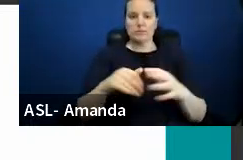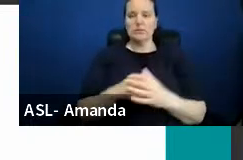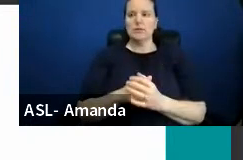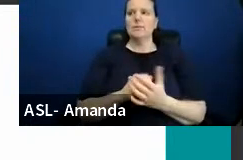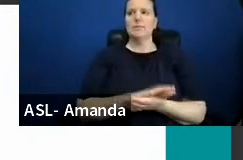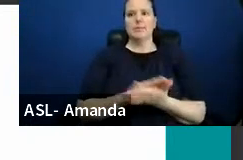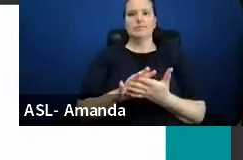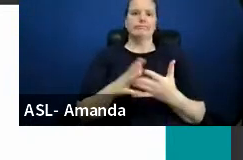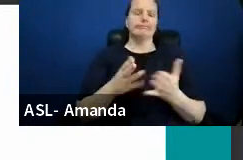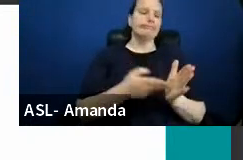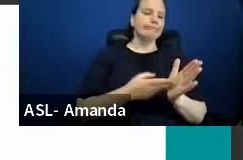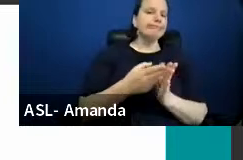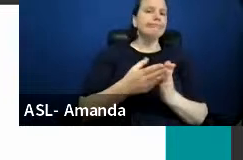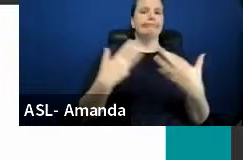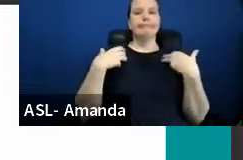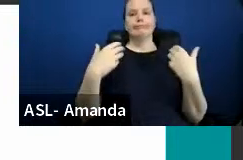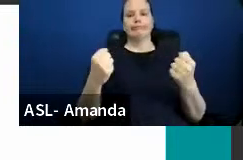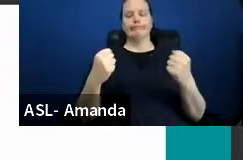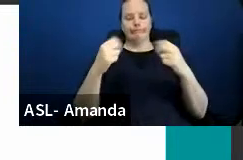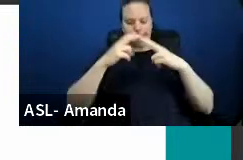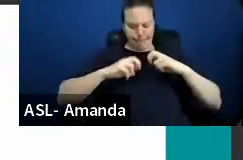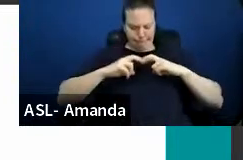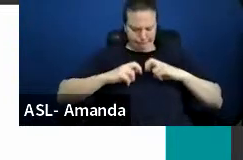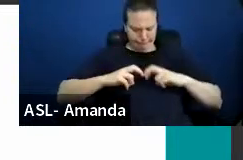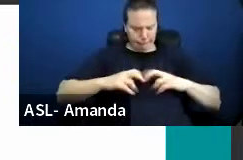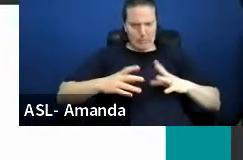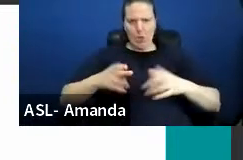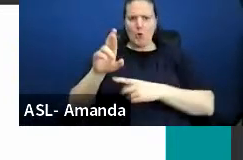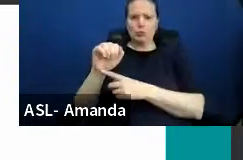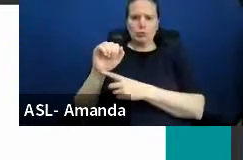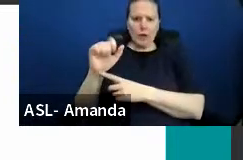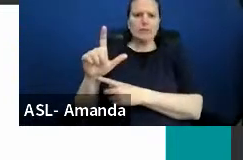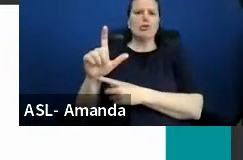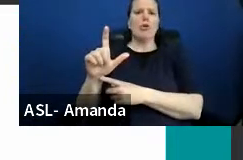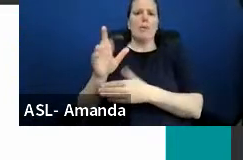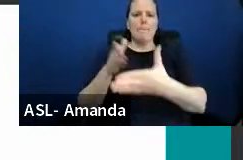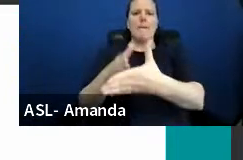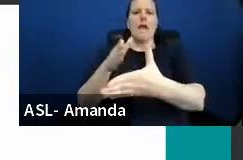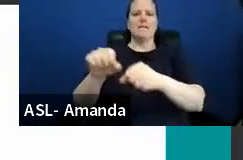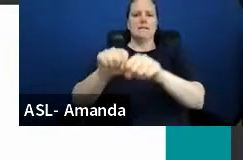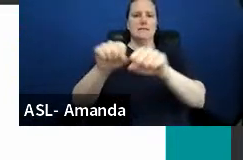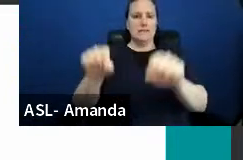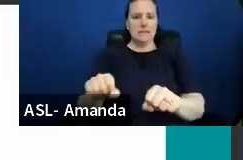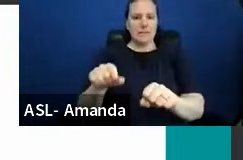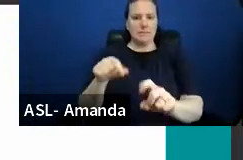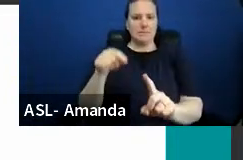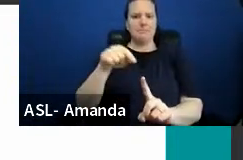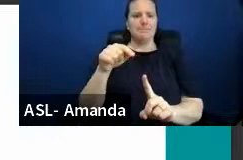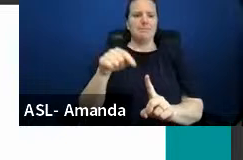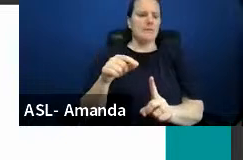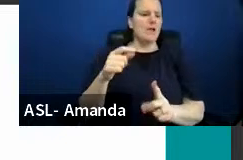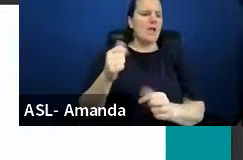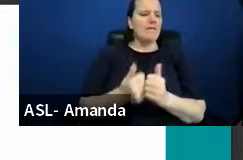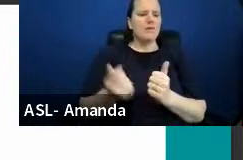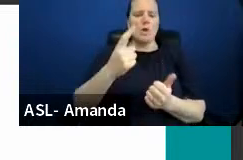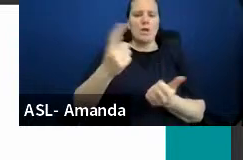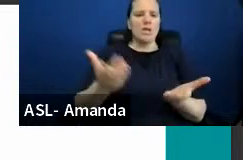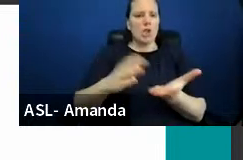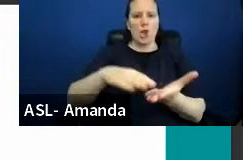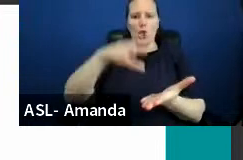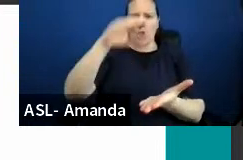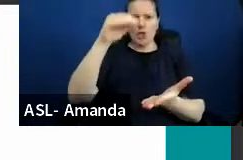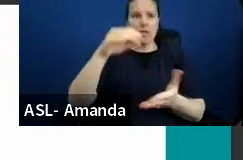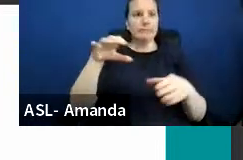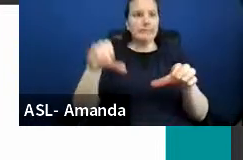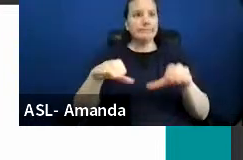and bravery, committing to examine and challenge racially biased systems. This is a learning space for everyone. Actively look